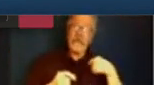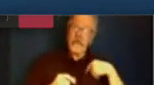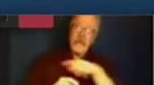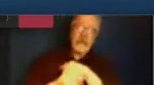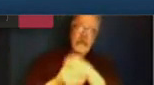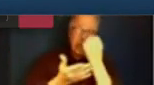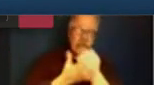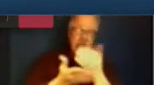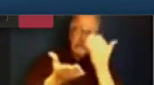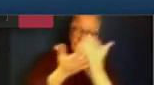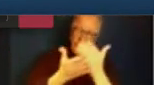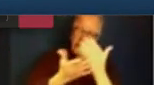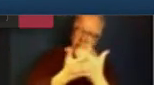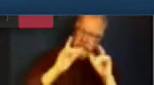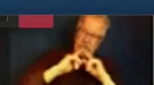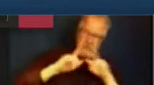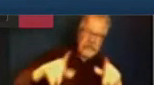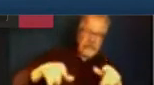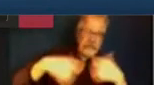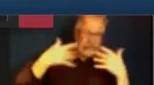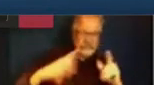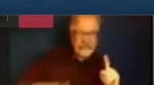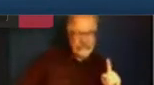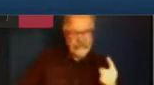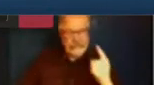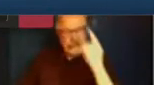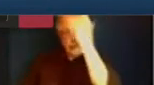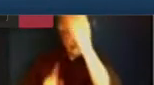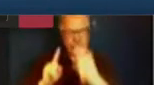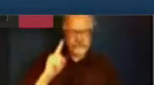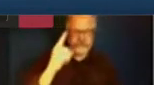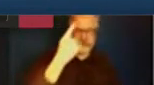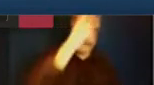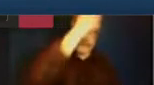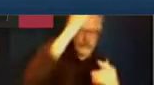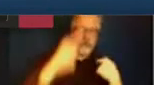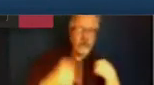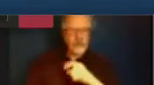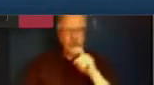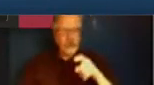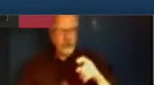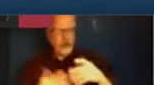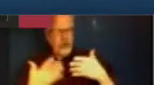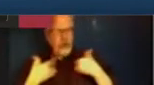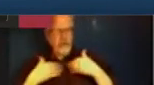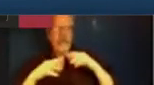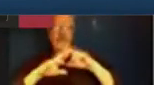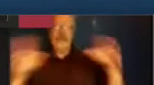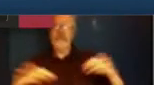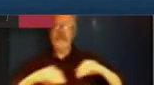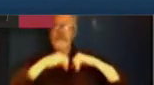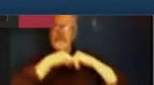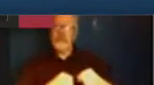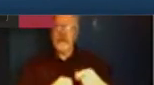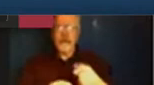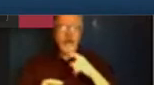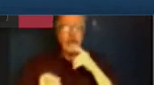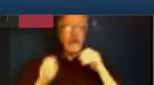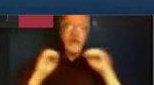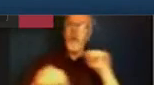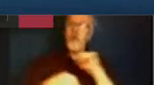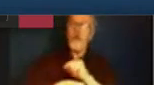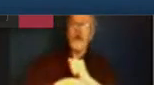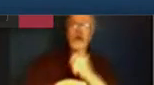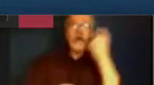these reasonable measures. And I'm very excited. Our economy is, our unemployment rate's about as low as it's ever been. And we believe we want to continue that and